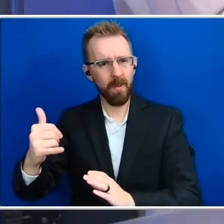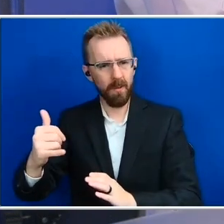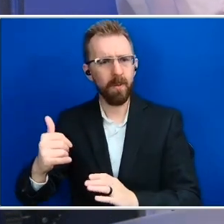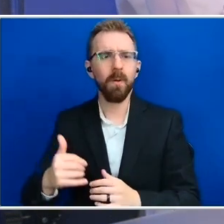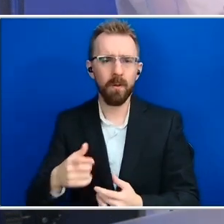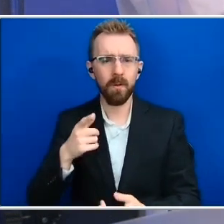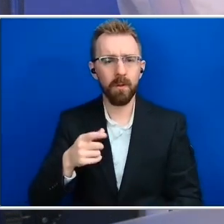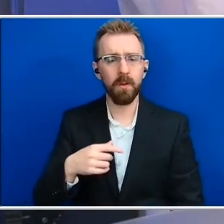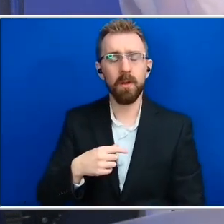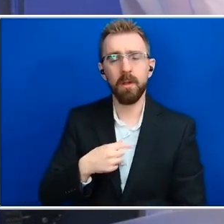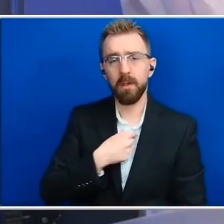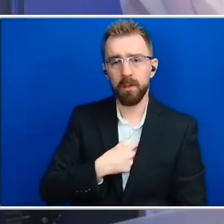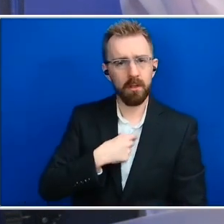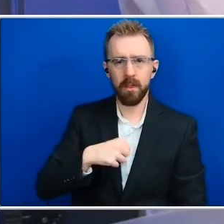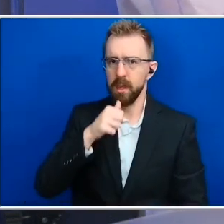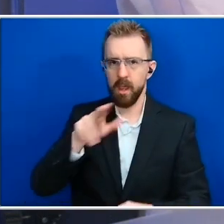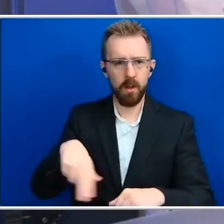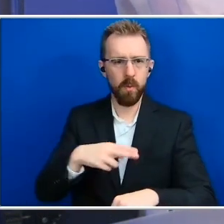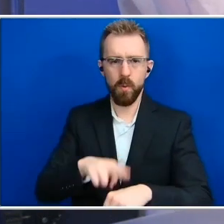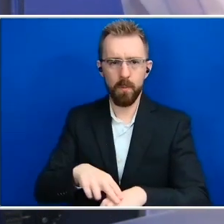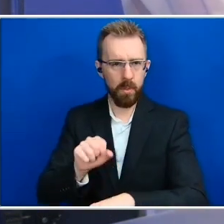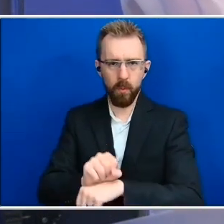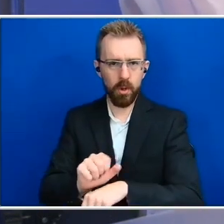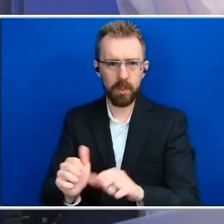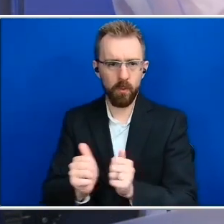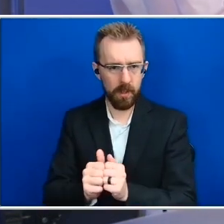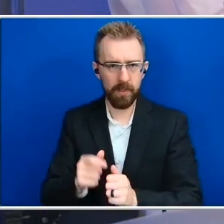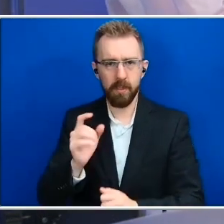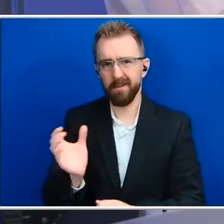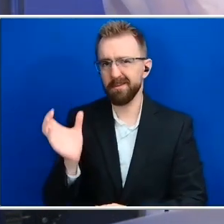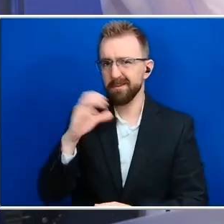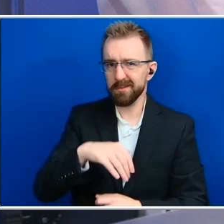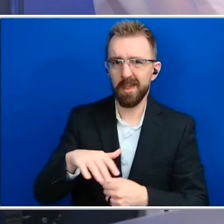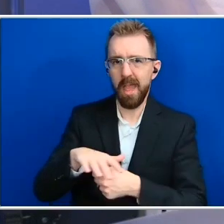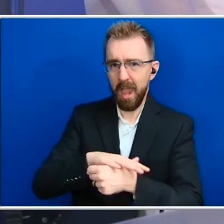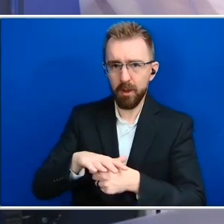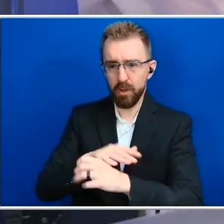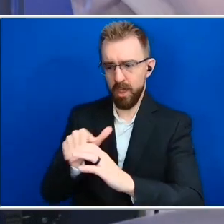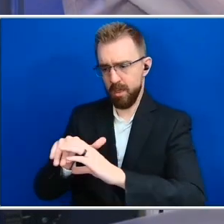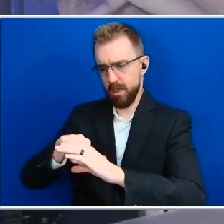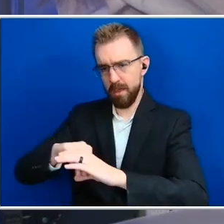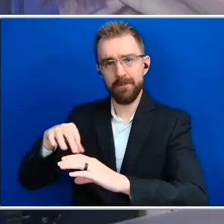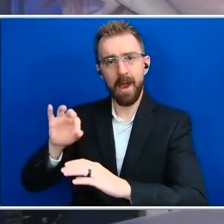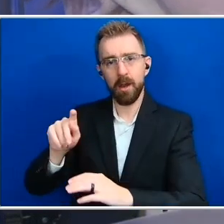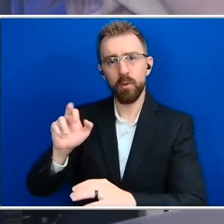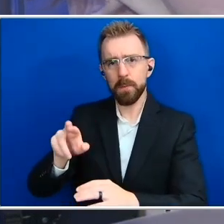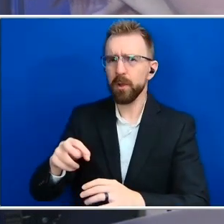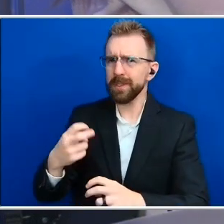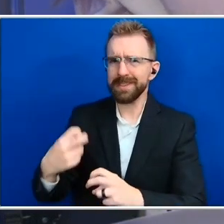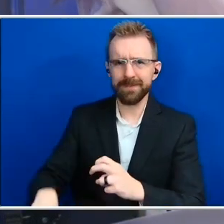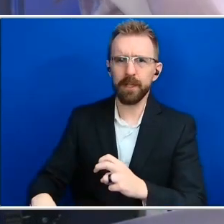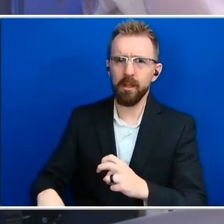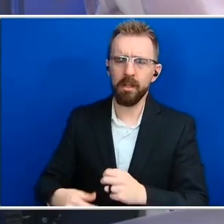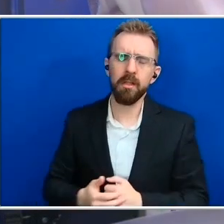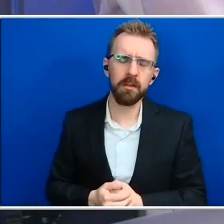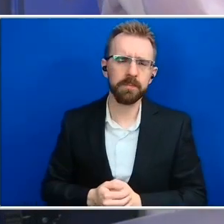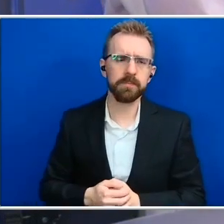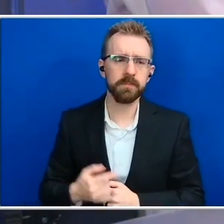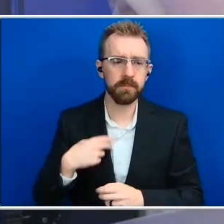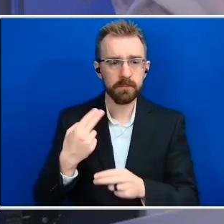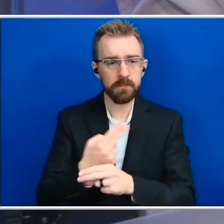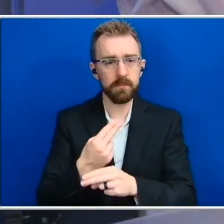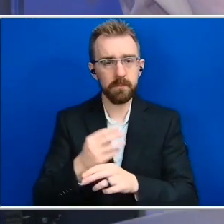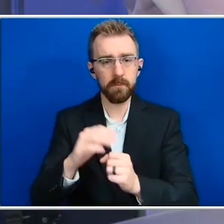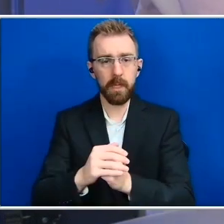not normal to work with, and this abnormal area, finding the tumor was very difficult. Then when I used magnification